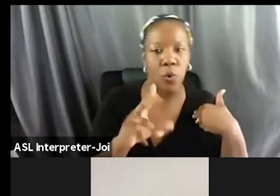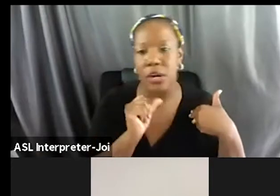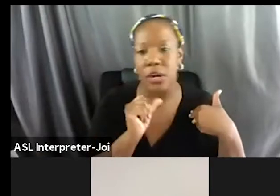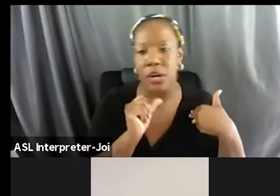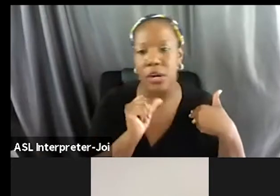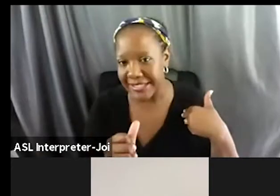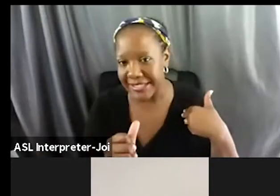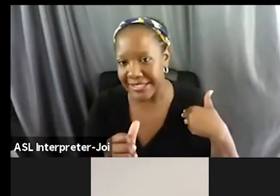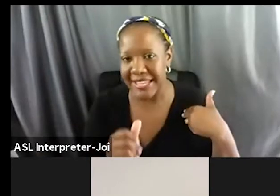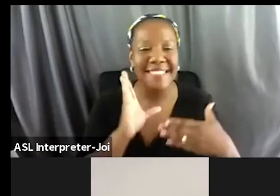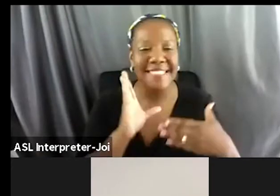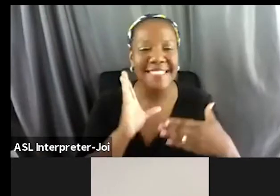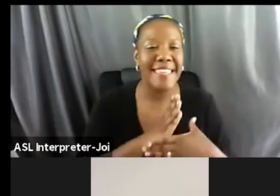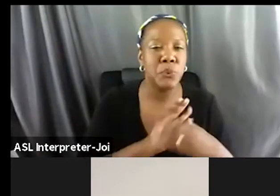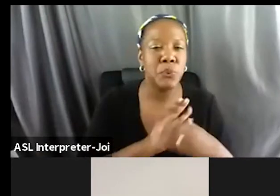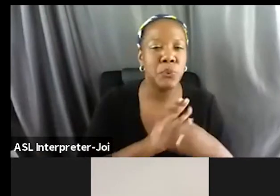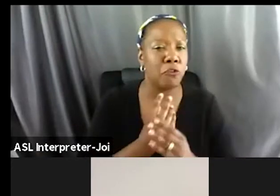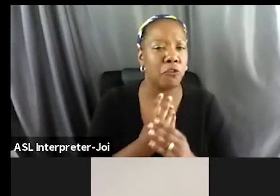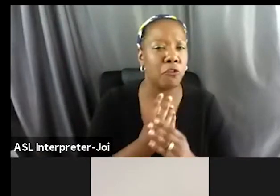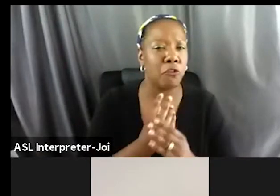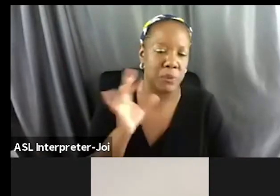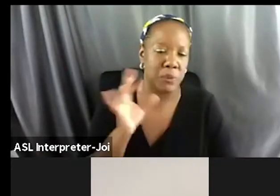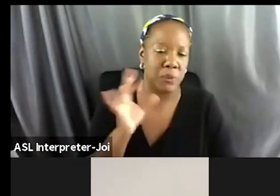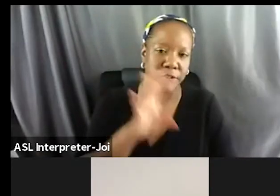in between was just too difficult.